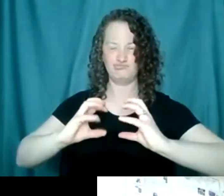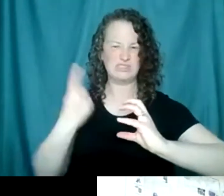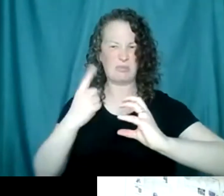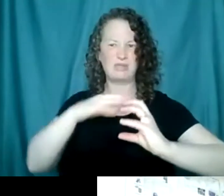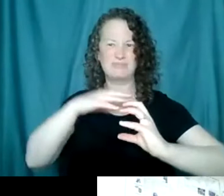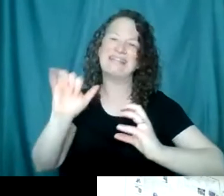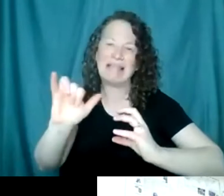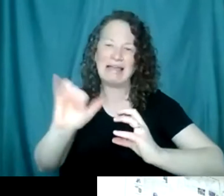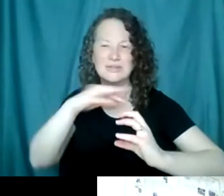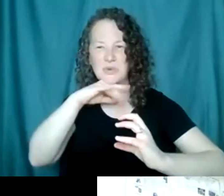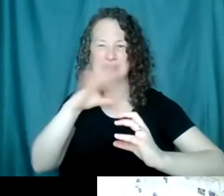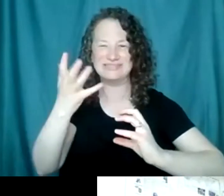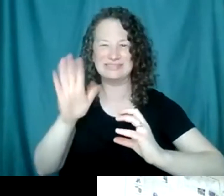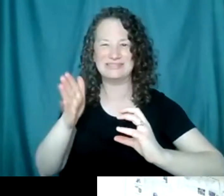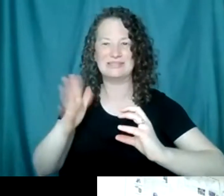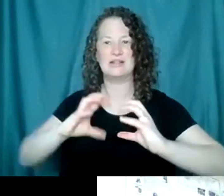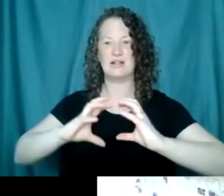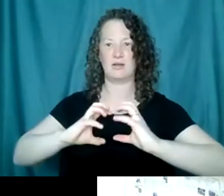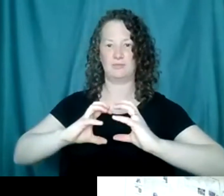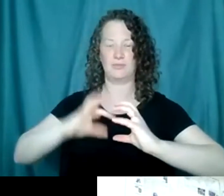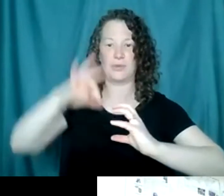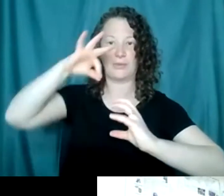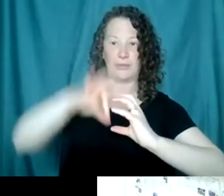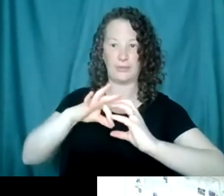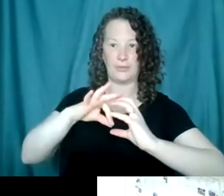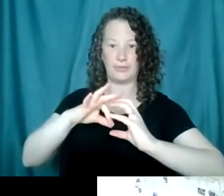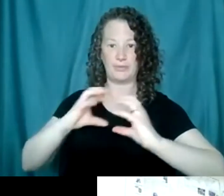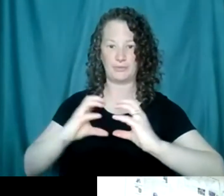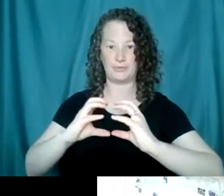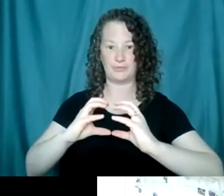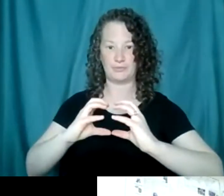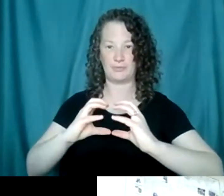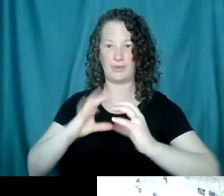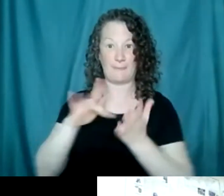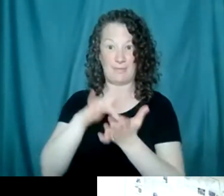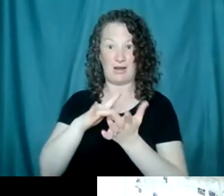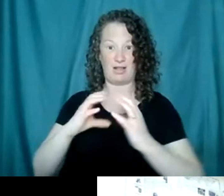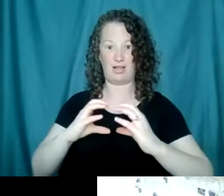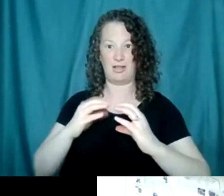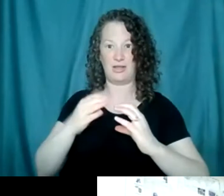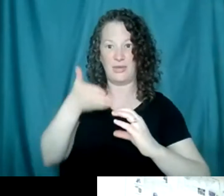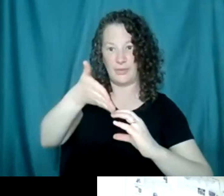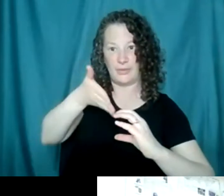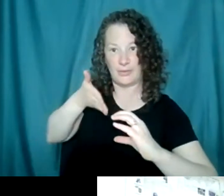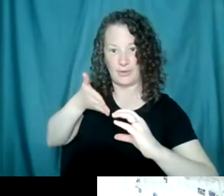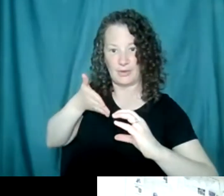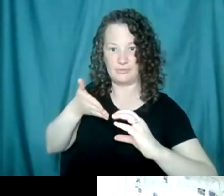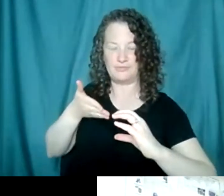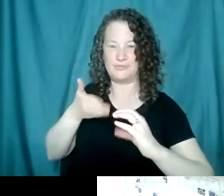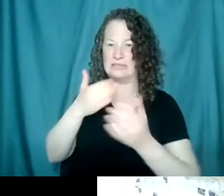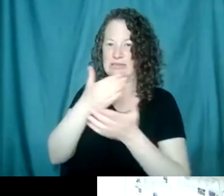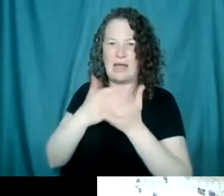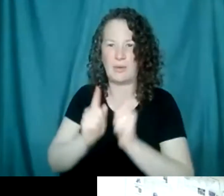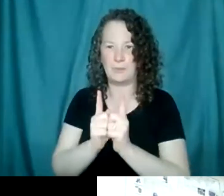that was then put into like a pillow. And then in the middle of the pillow is a slit with, again, like some kind of wicking